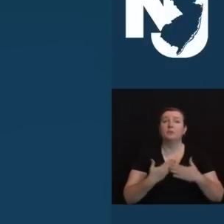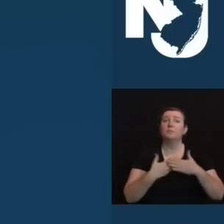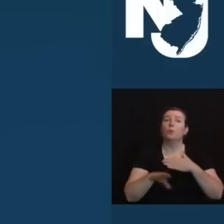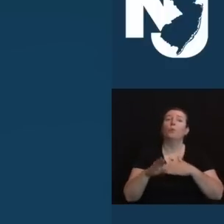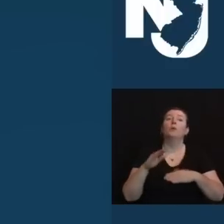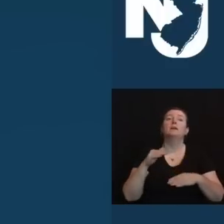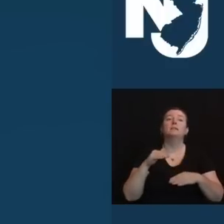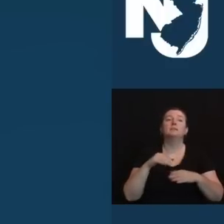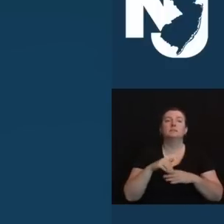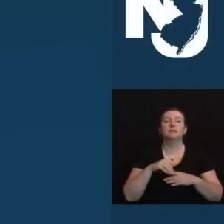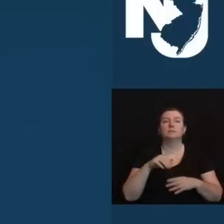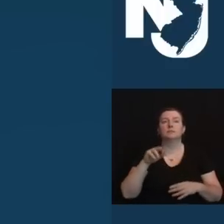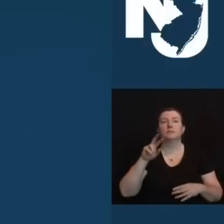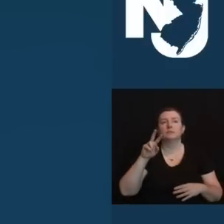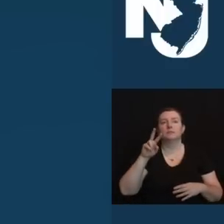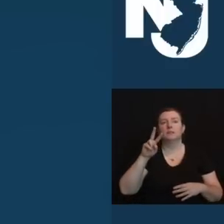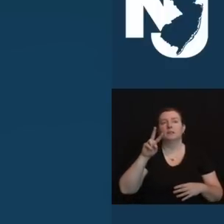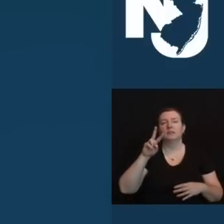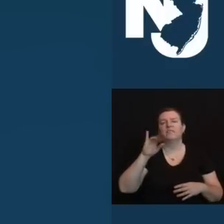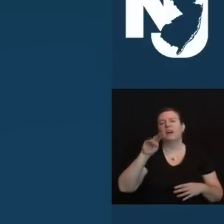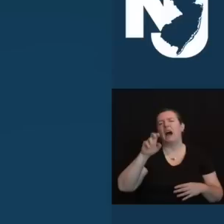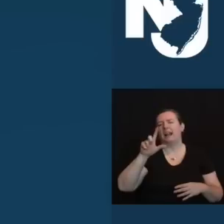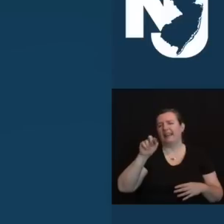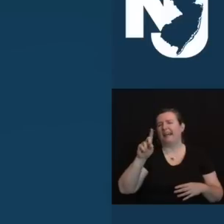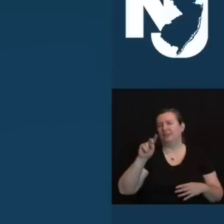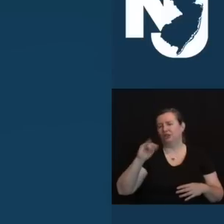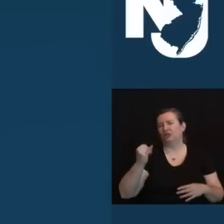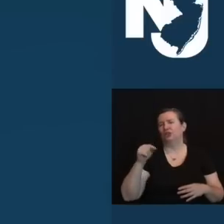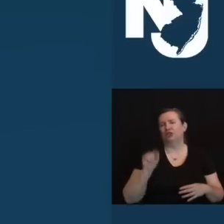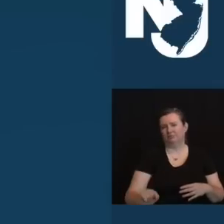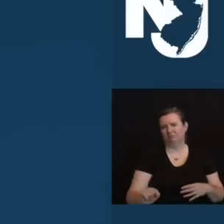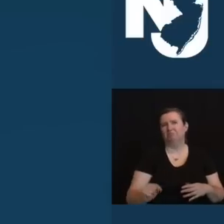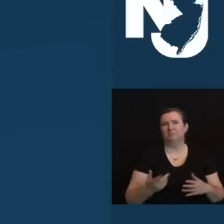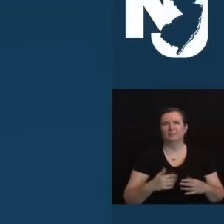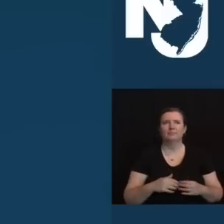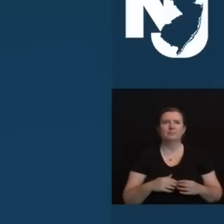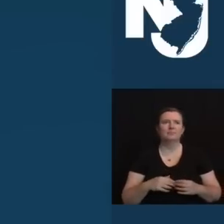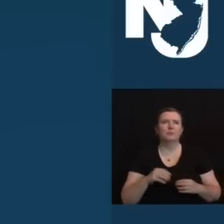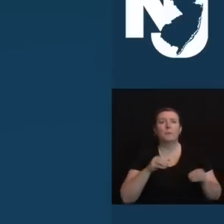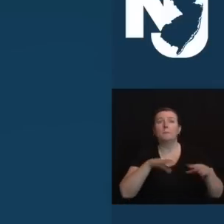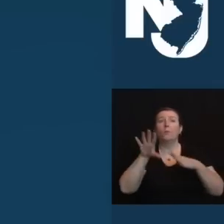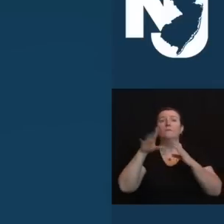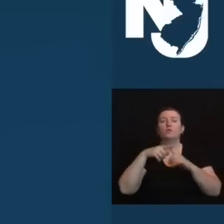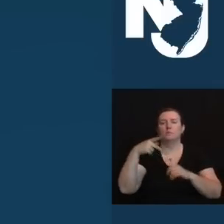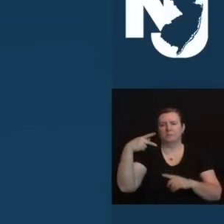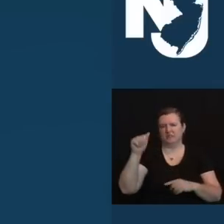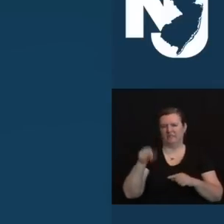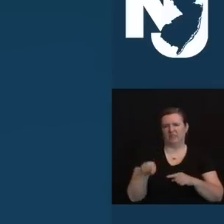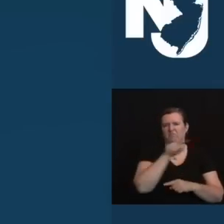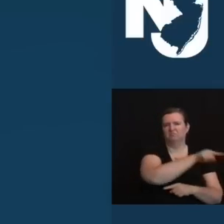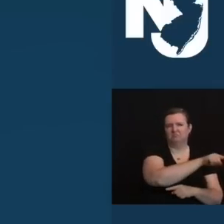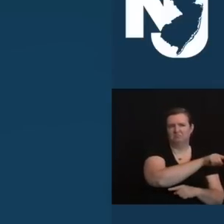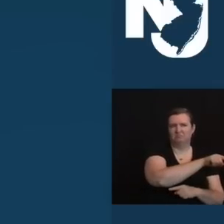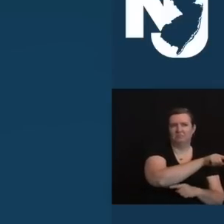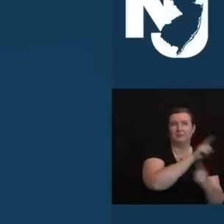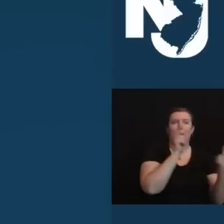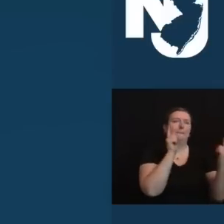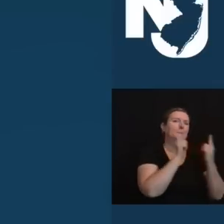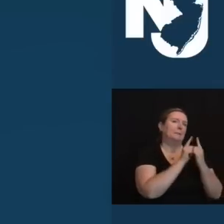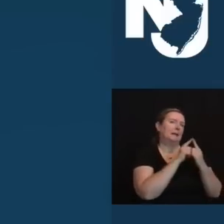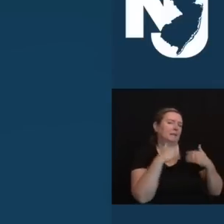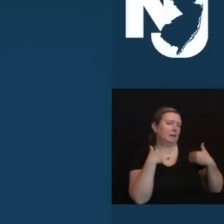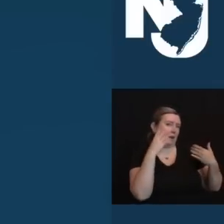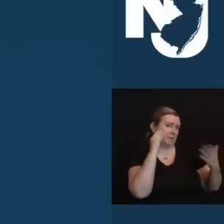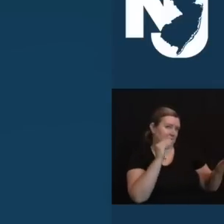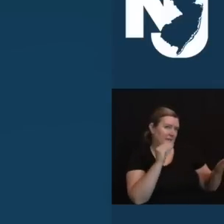Vineland in Cumberland County, and her early life eventually took her to Hazleton, Pennsylvania, where she met the young man who would be